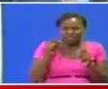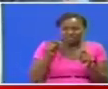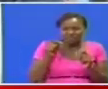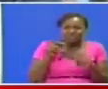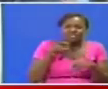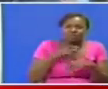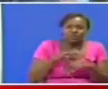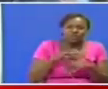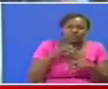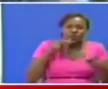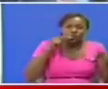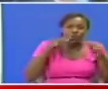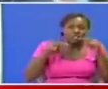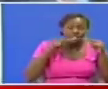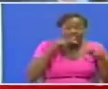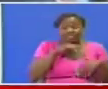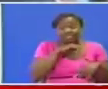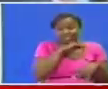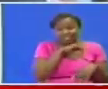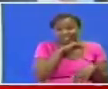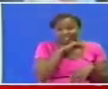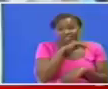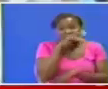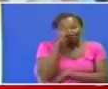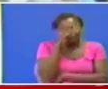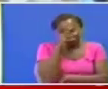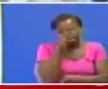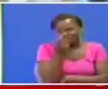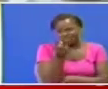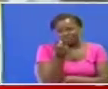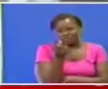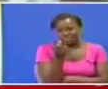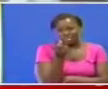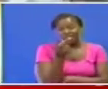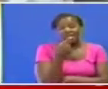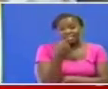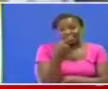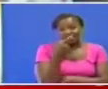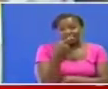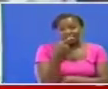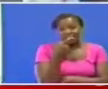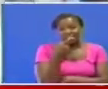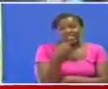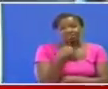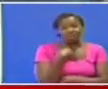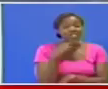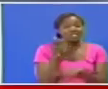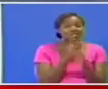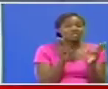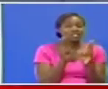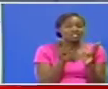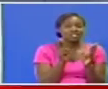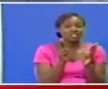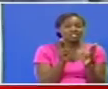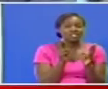the Hilton Hotel, my brother Raila, just jogging your memory. And there I see, mimi niko tayari